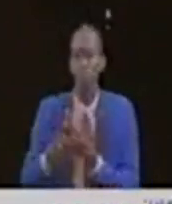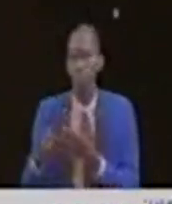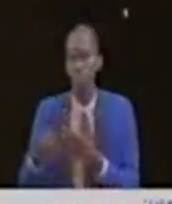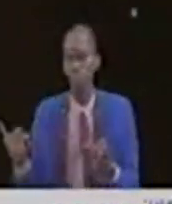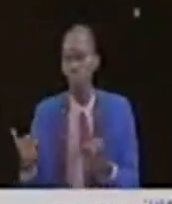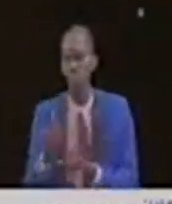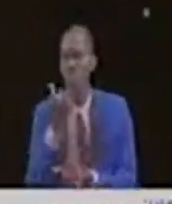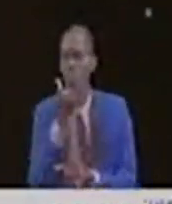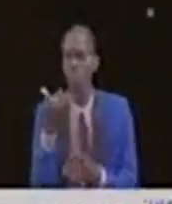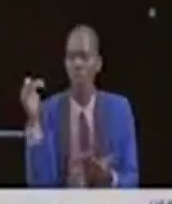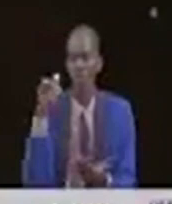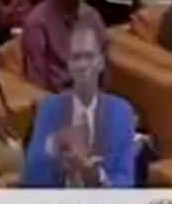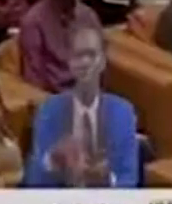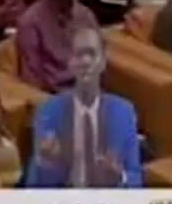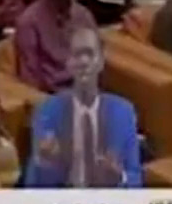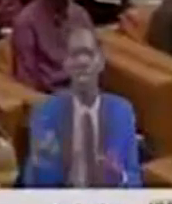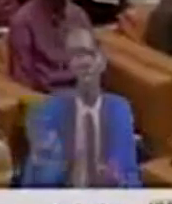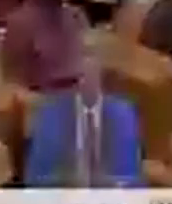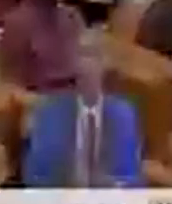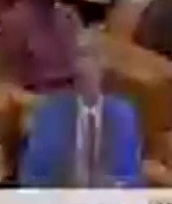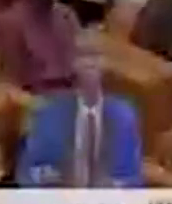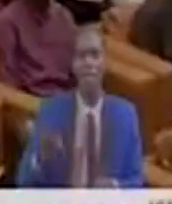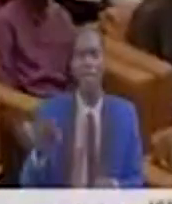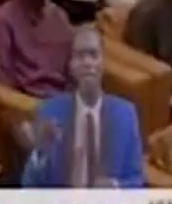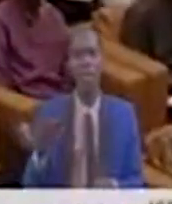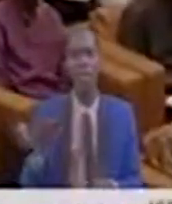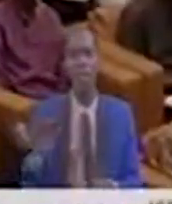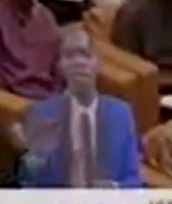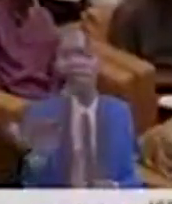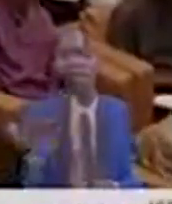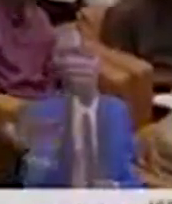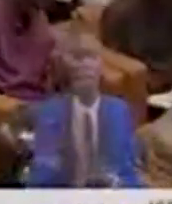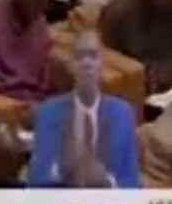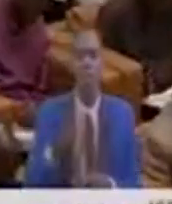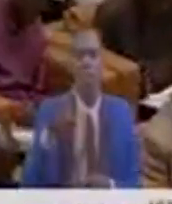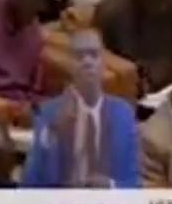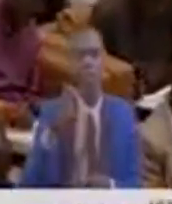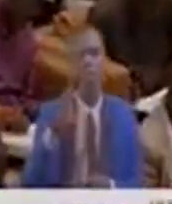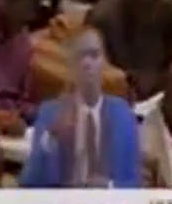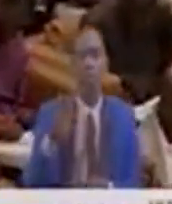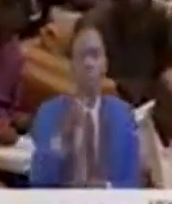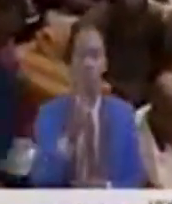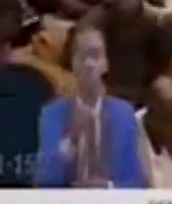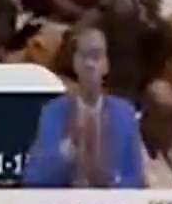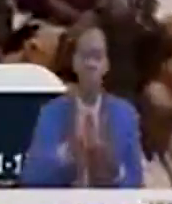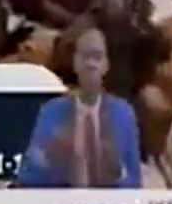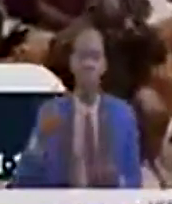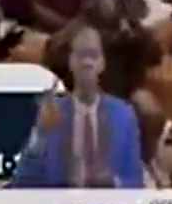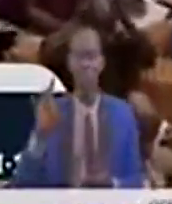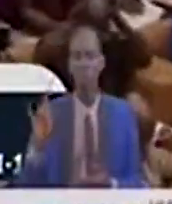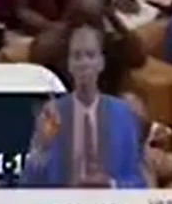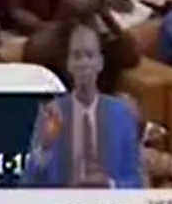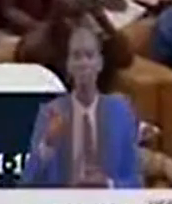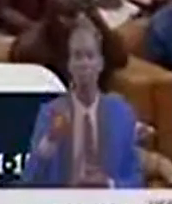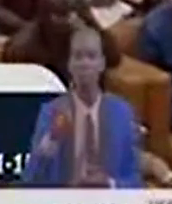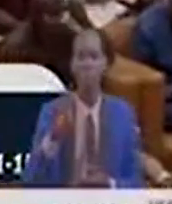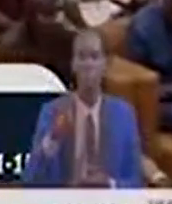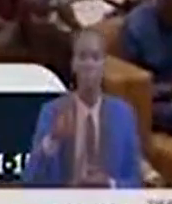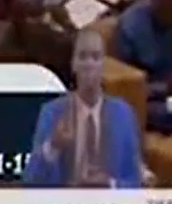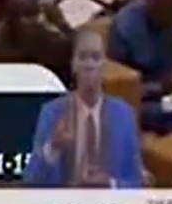in Jesus' name. Revelation chapter 21, I'm reading from verse 8. Revelation